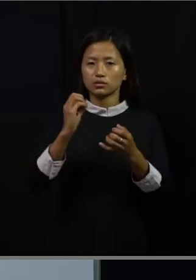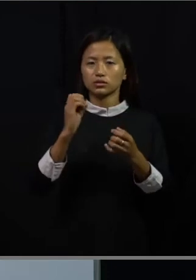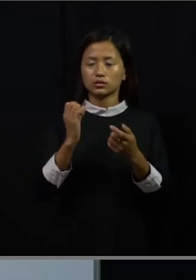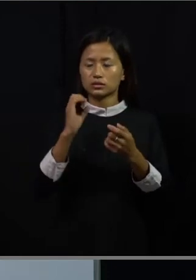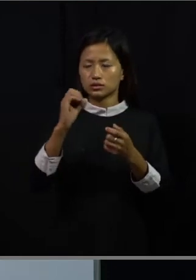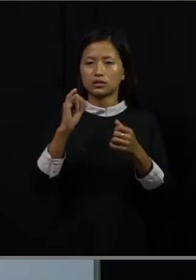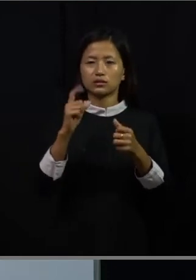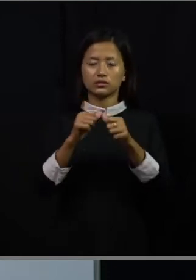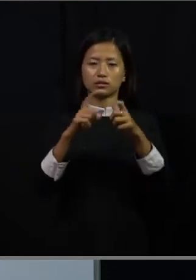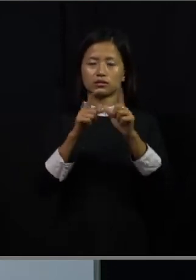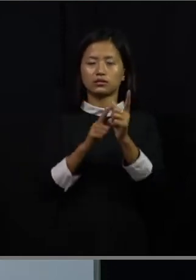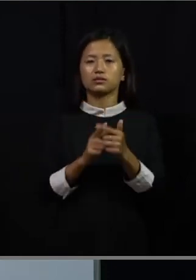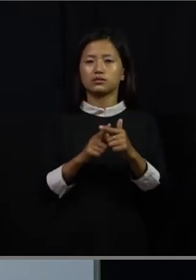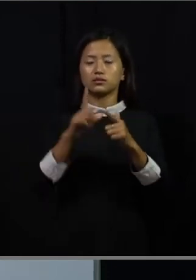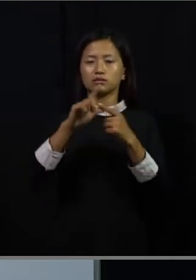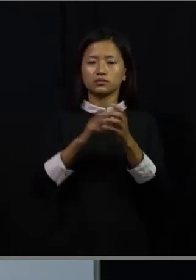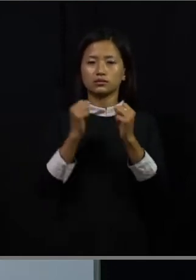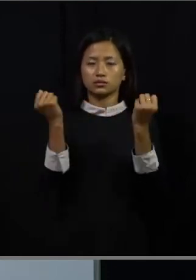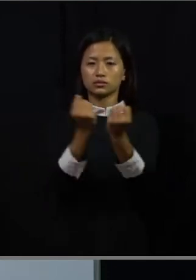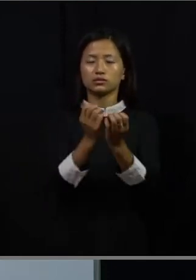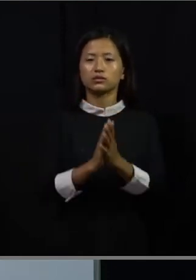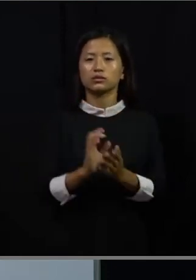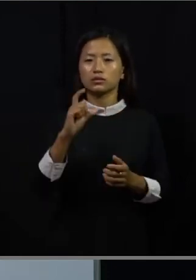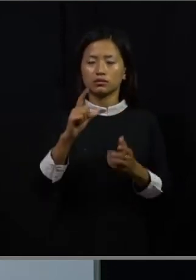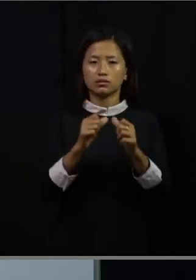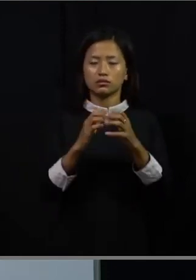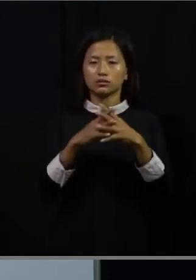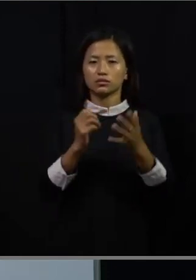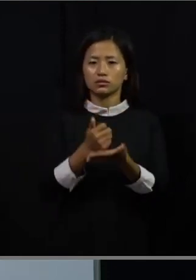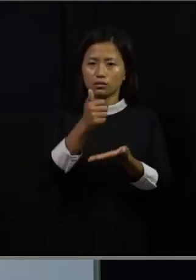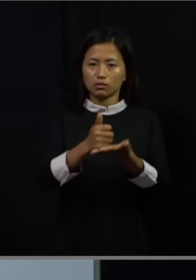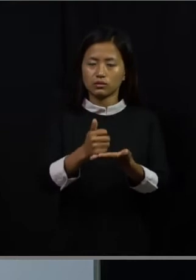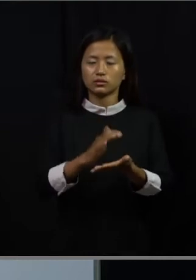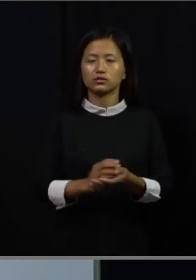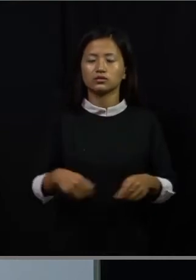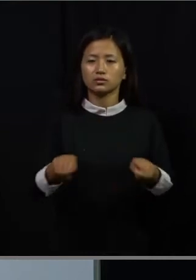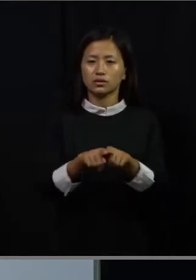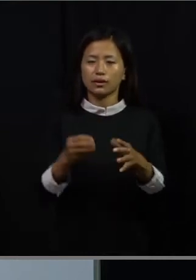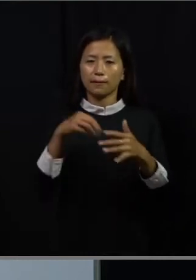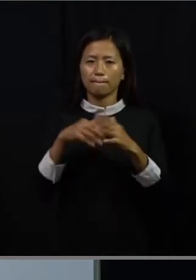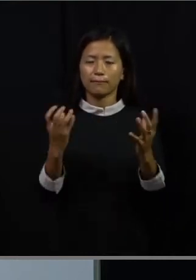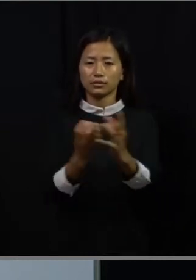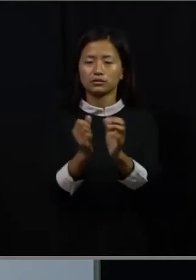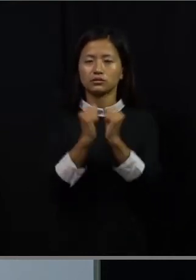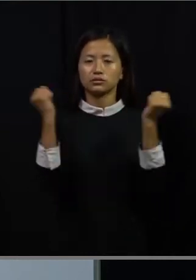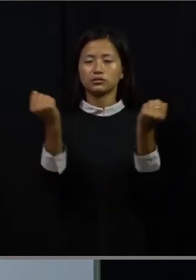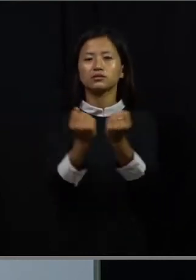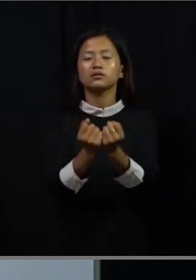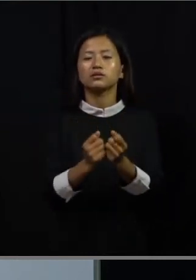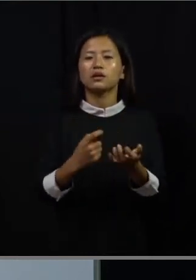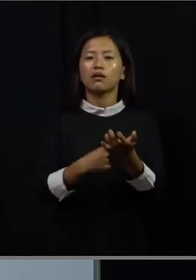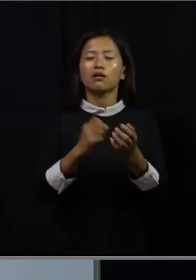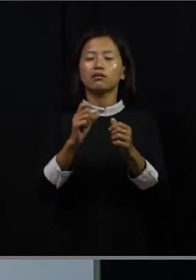Social activities. We have organizations, institutions, law and order in the society, right? How does it impact the society?